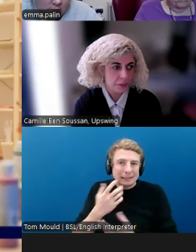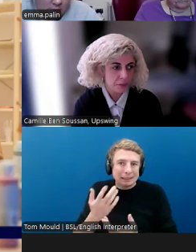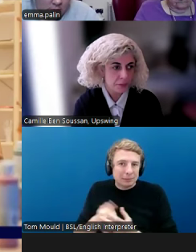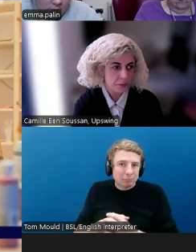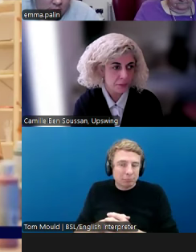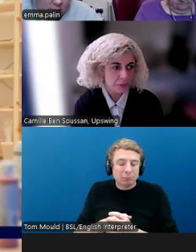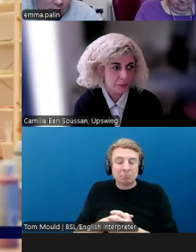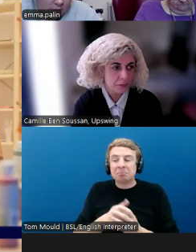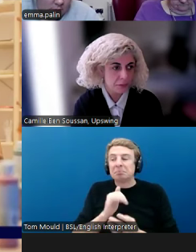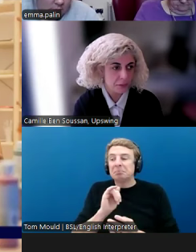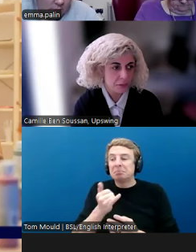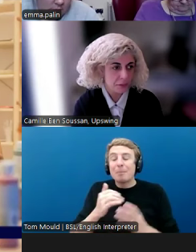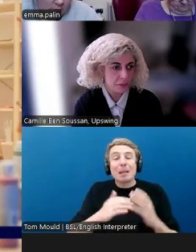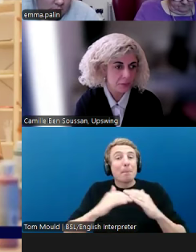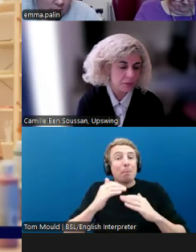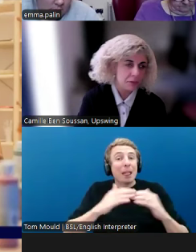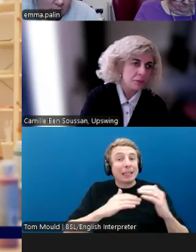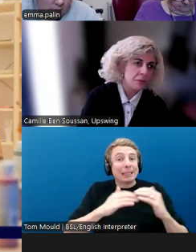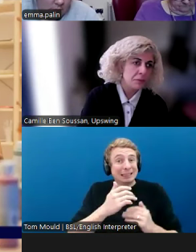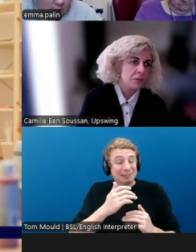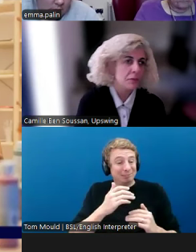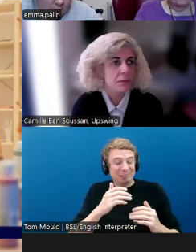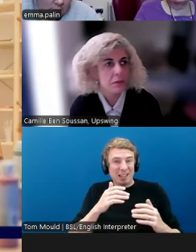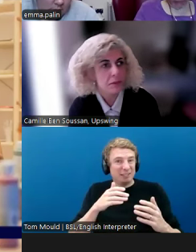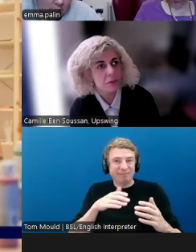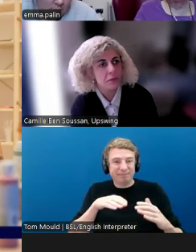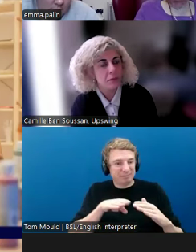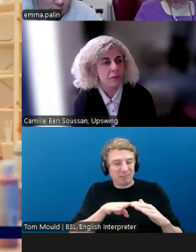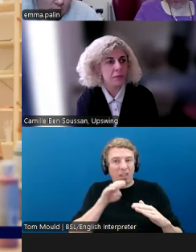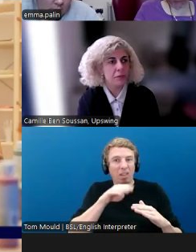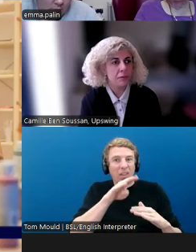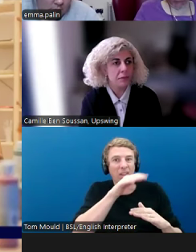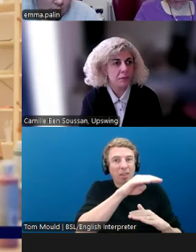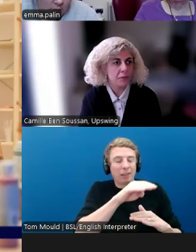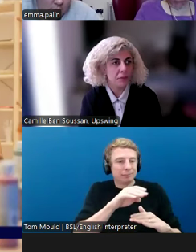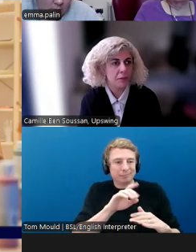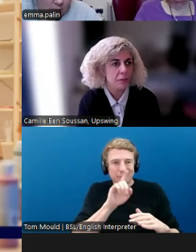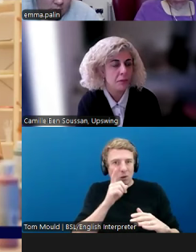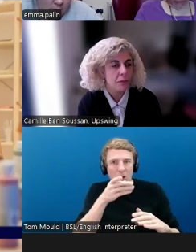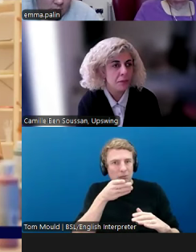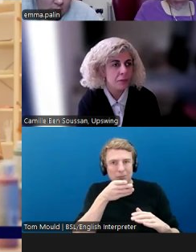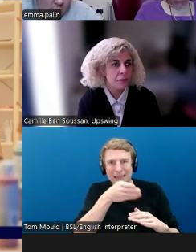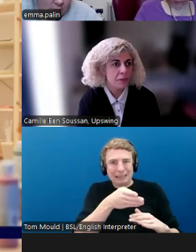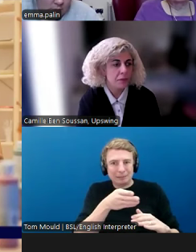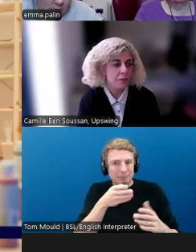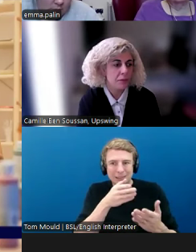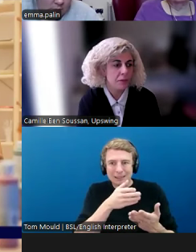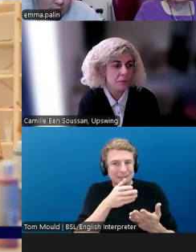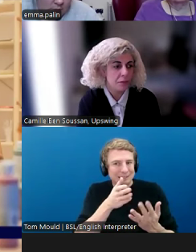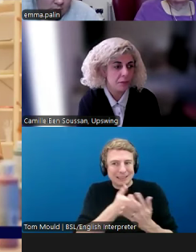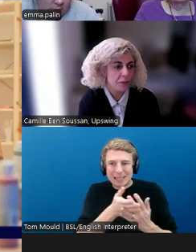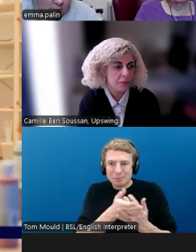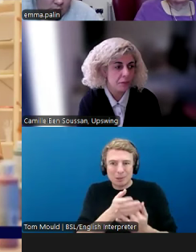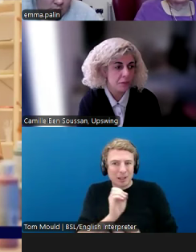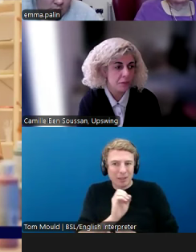venues, particularly theatres or, for example, art galleries, independents, might be in